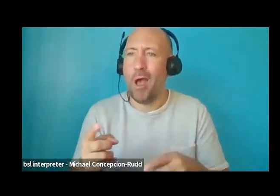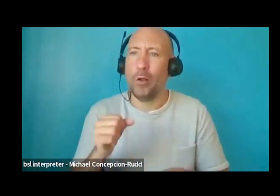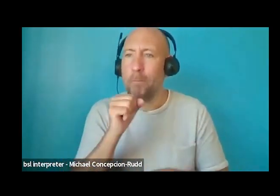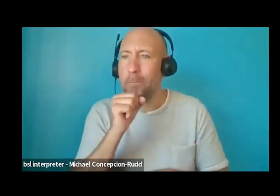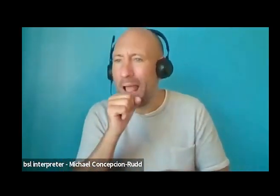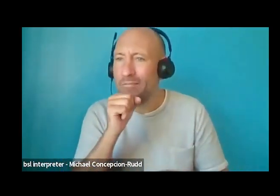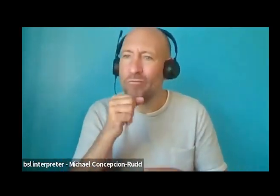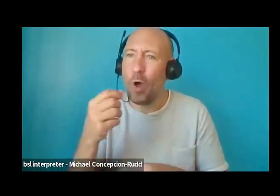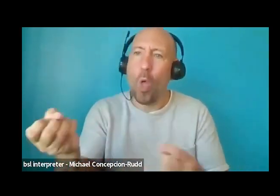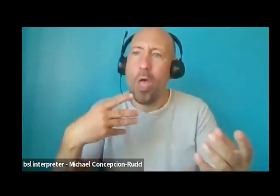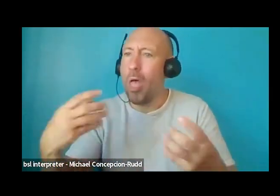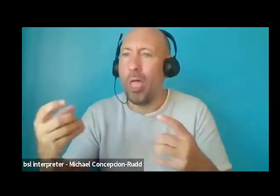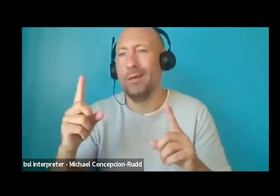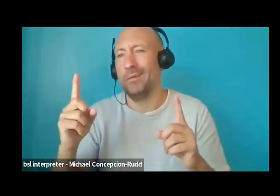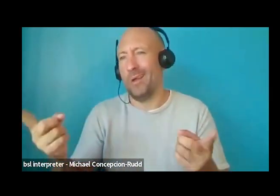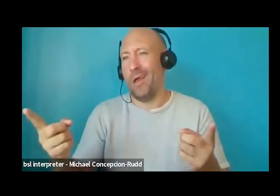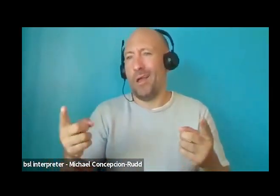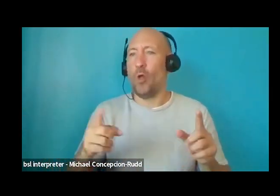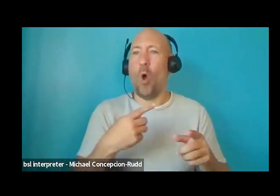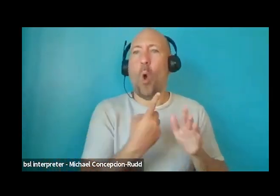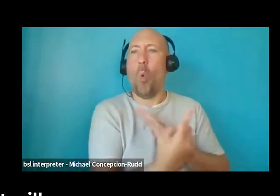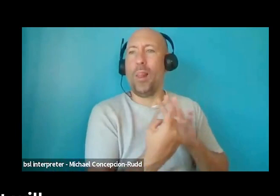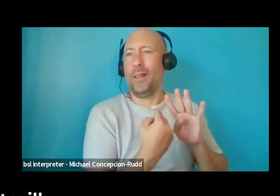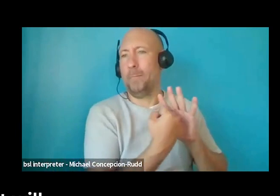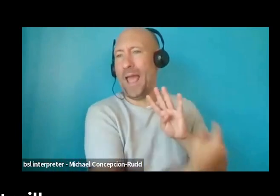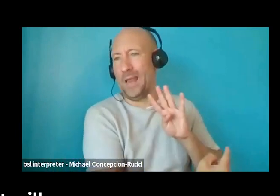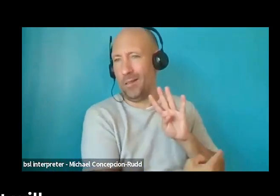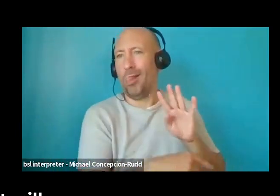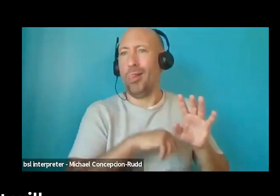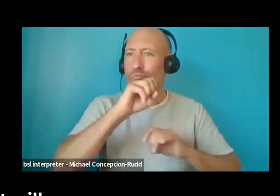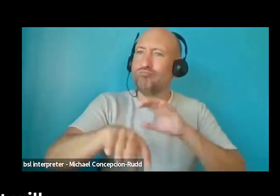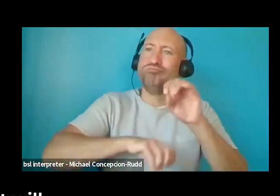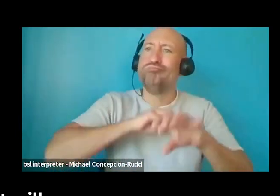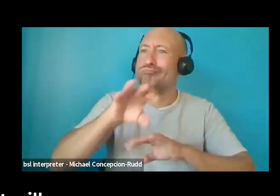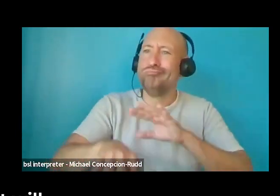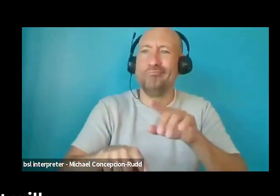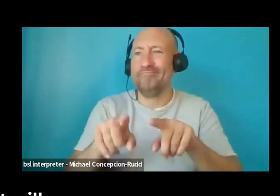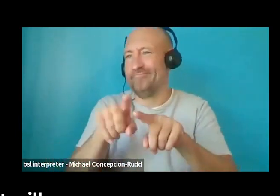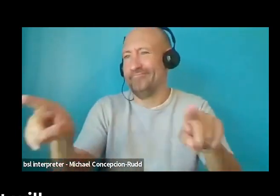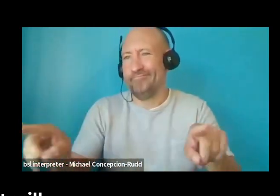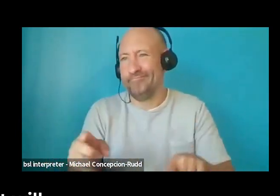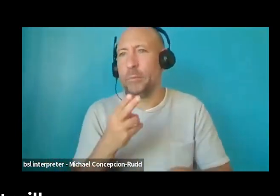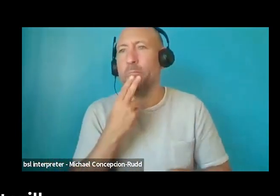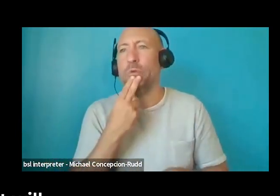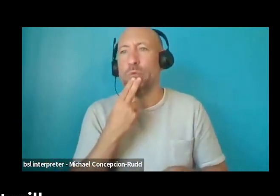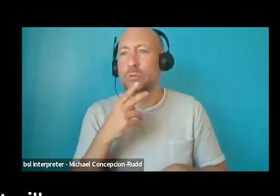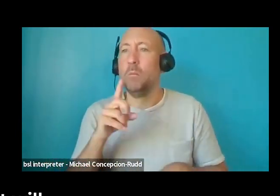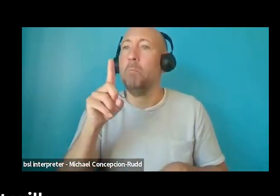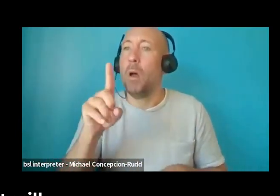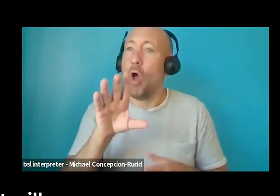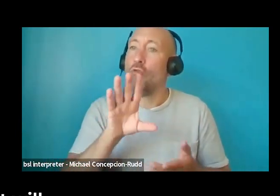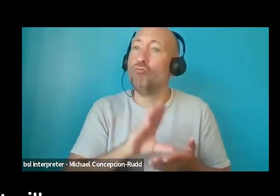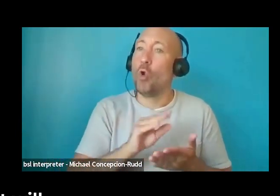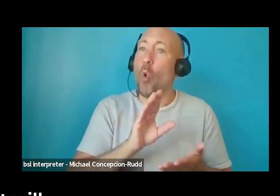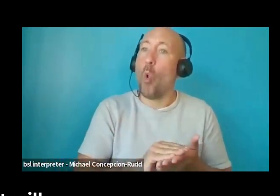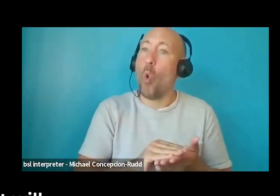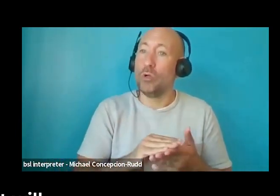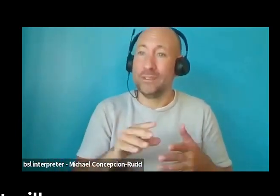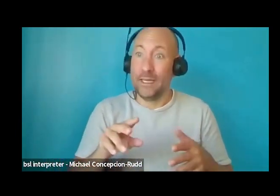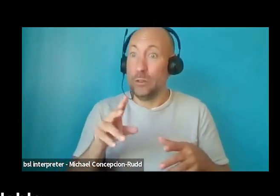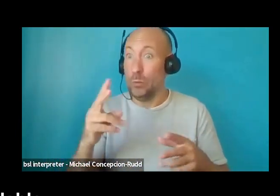the invited panelists are able to do that. And we are recording this session, but it will only feature me and the